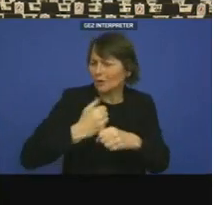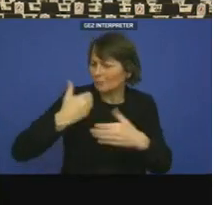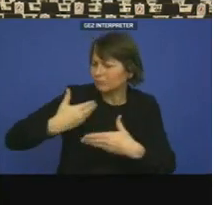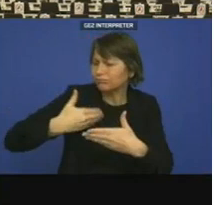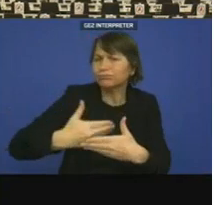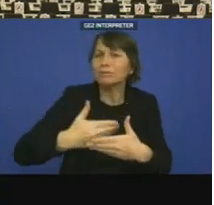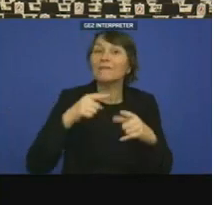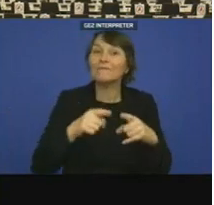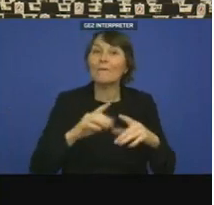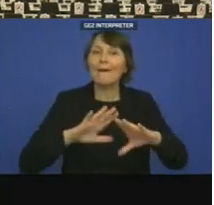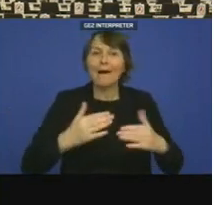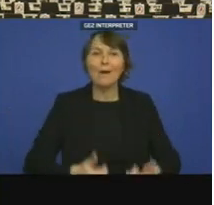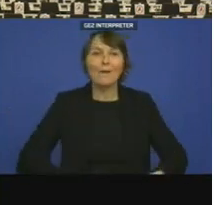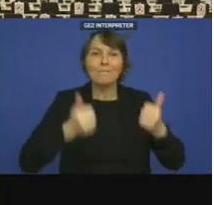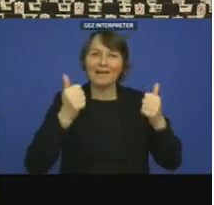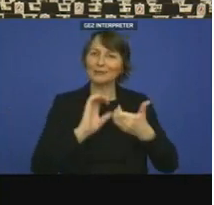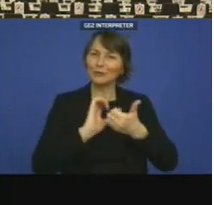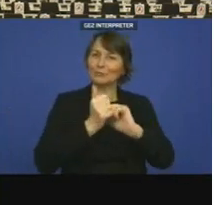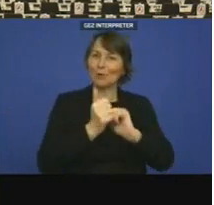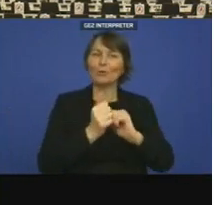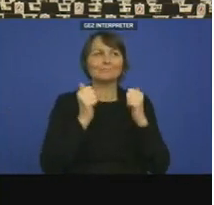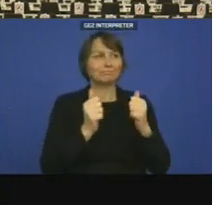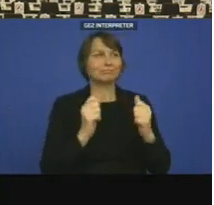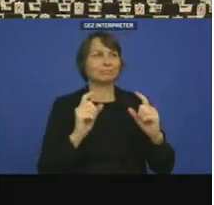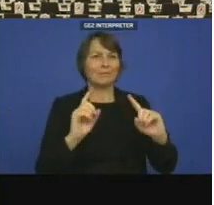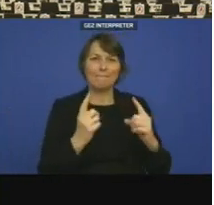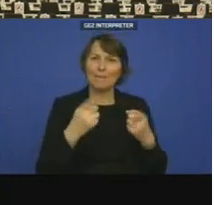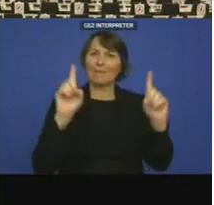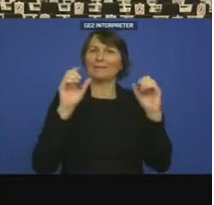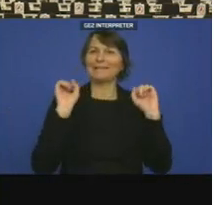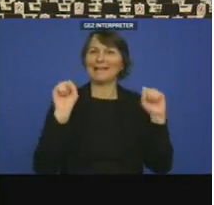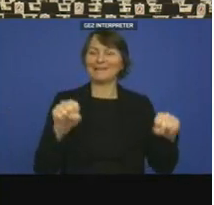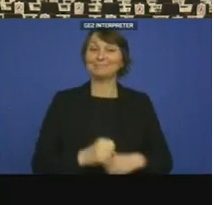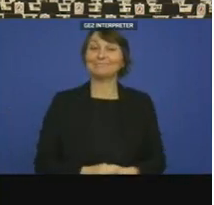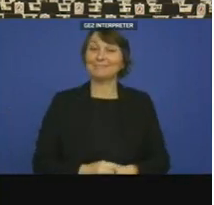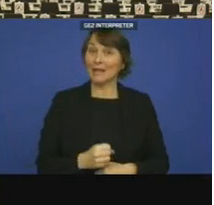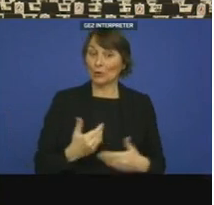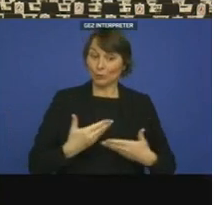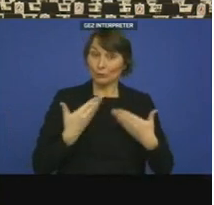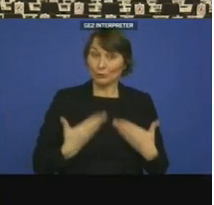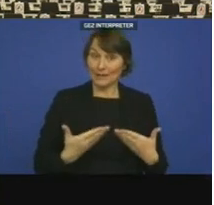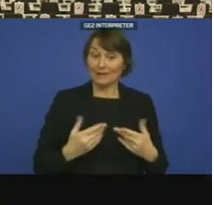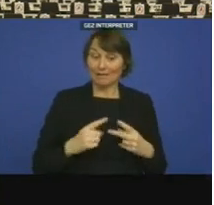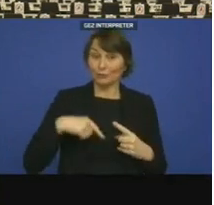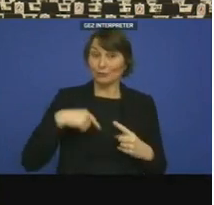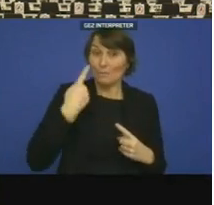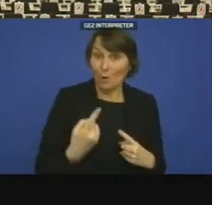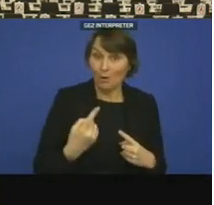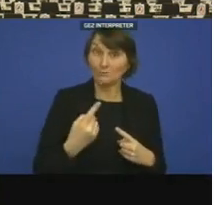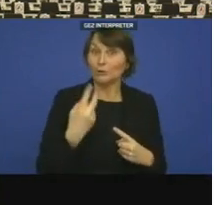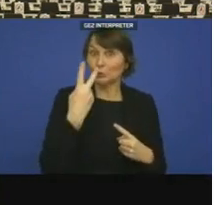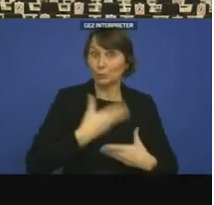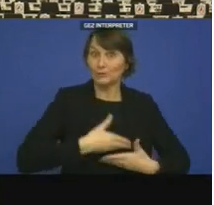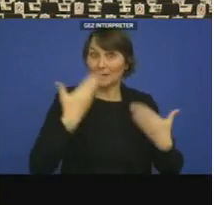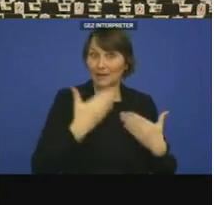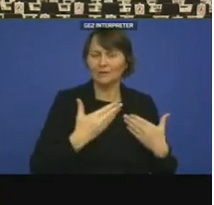the sport strand of Erasmus Plus a real success. These 2 days will be very intensive and with a lot of information